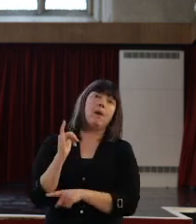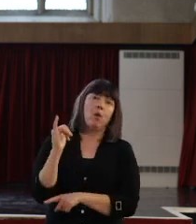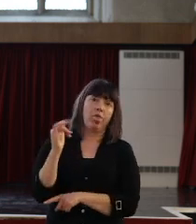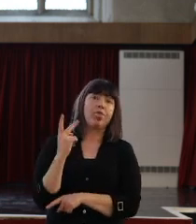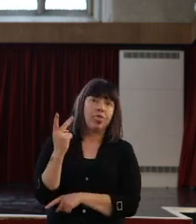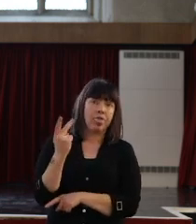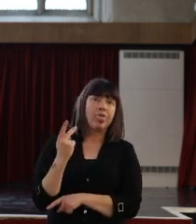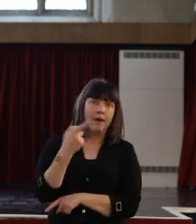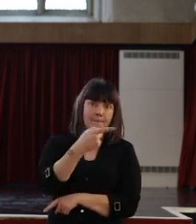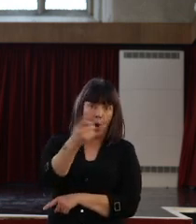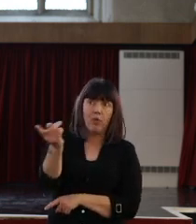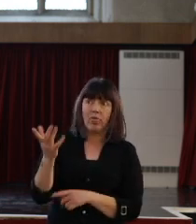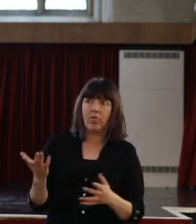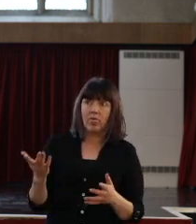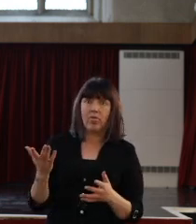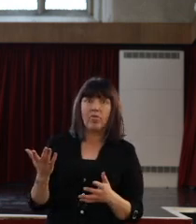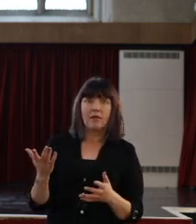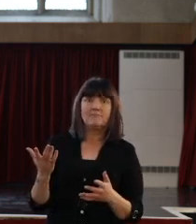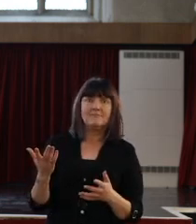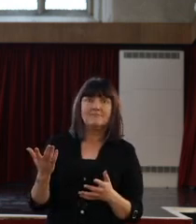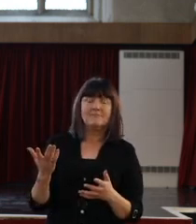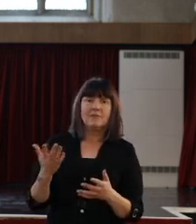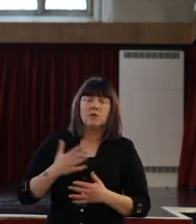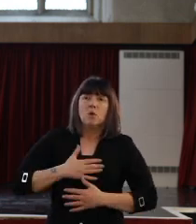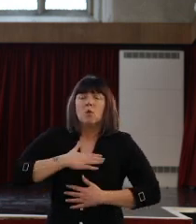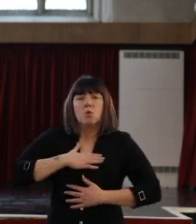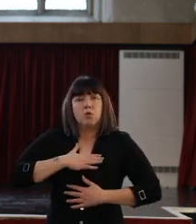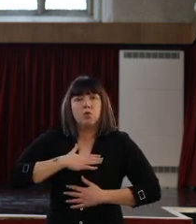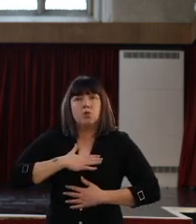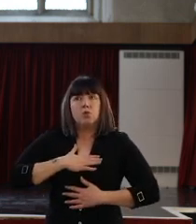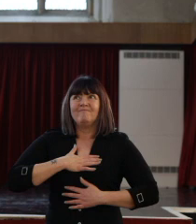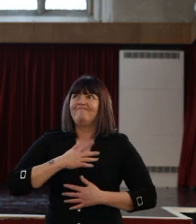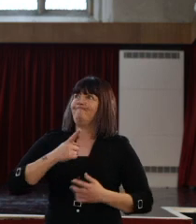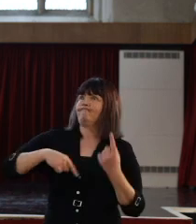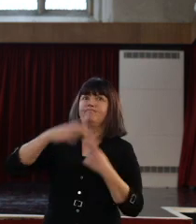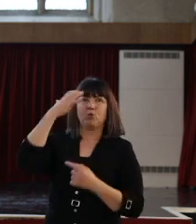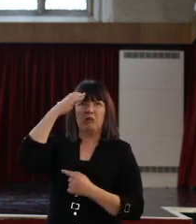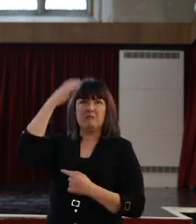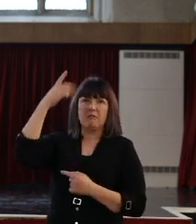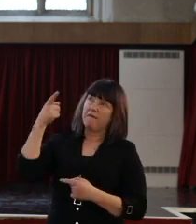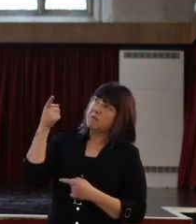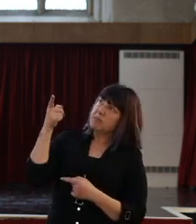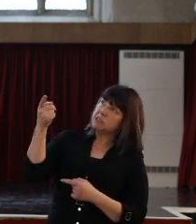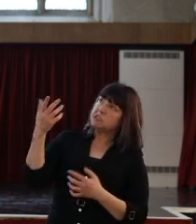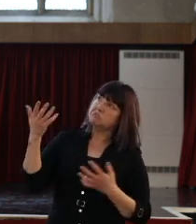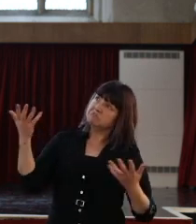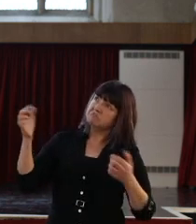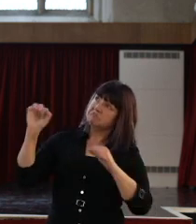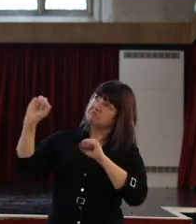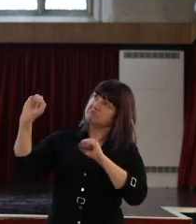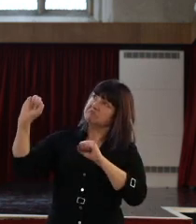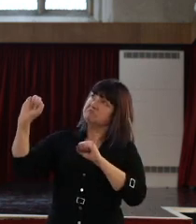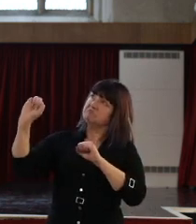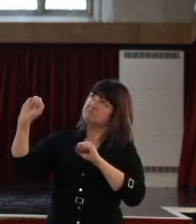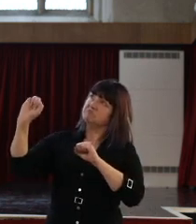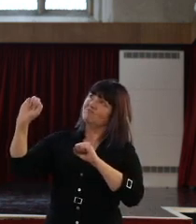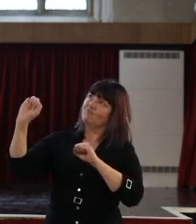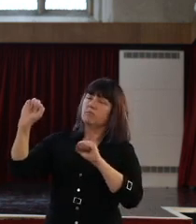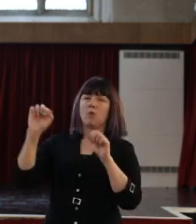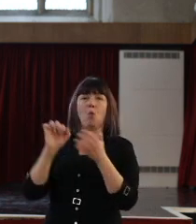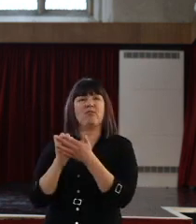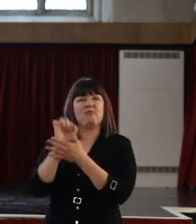and, thank God, actually laughed. Because whatever this current government might think and display, culture